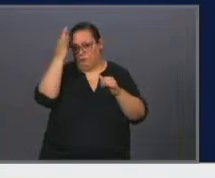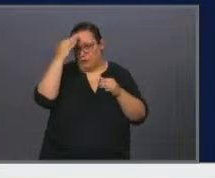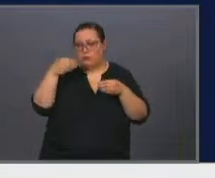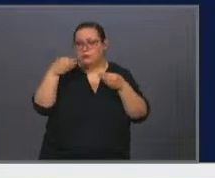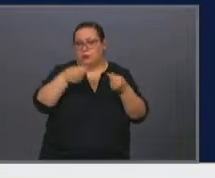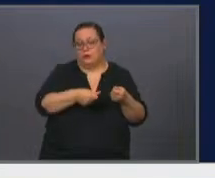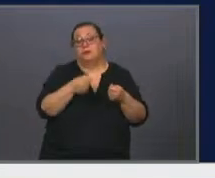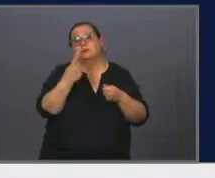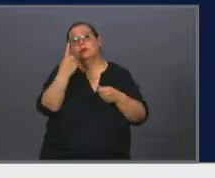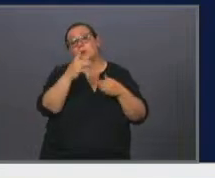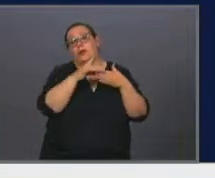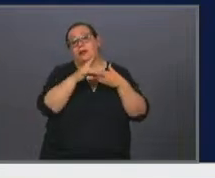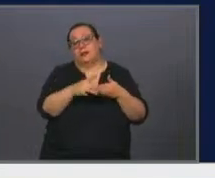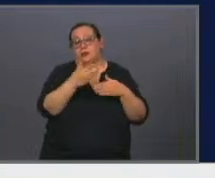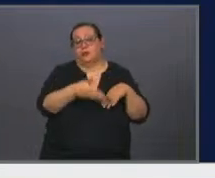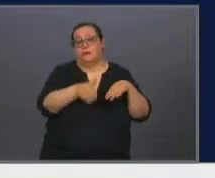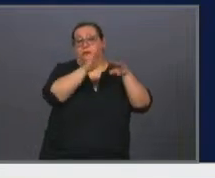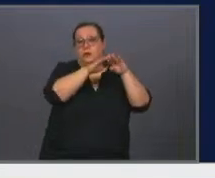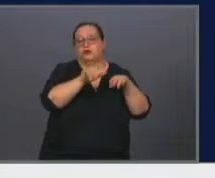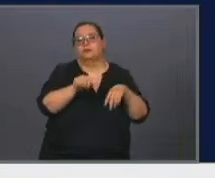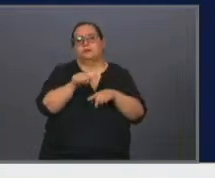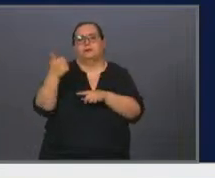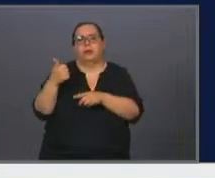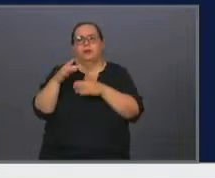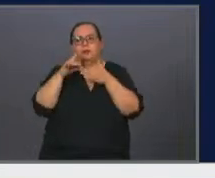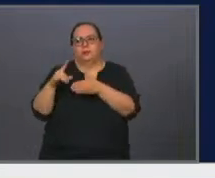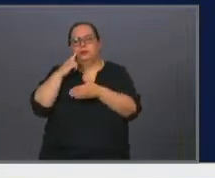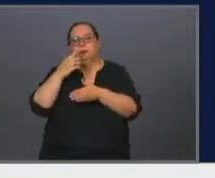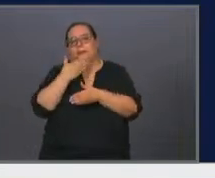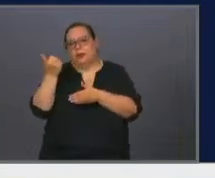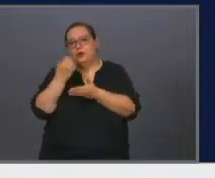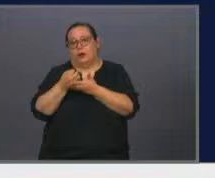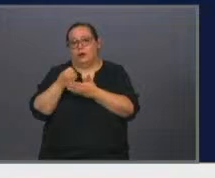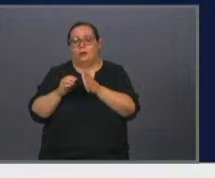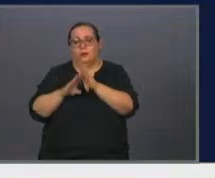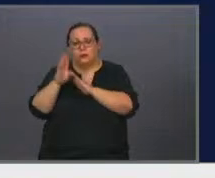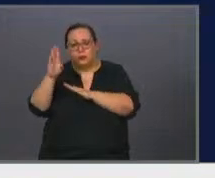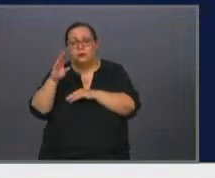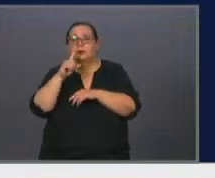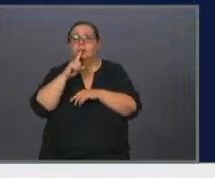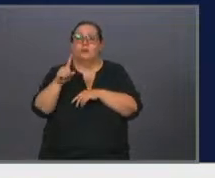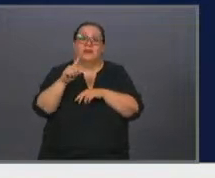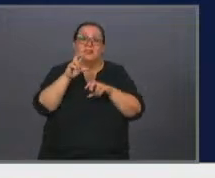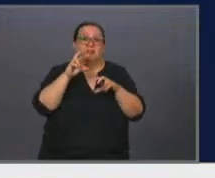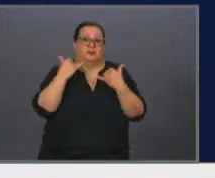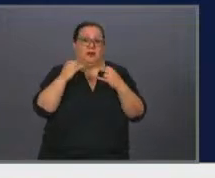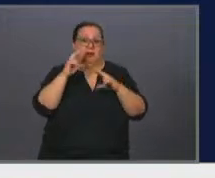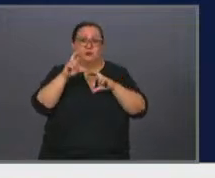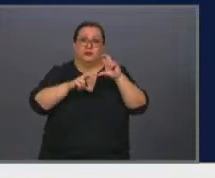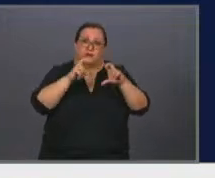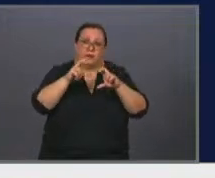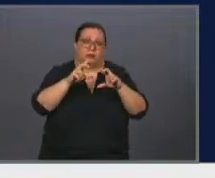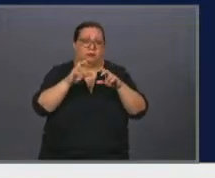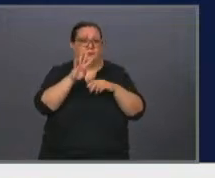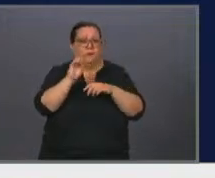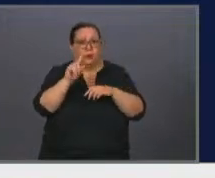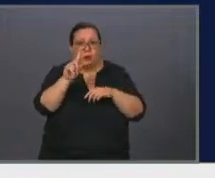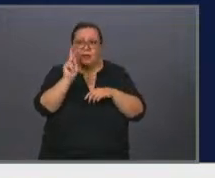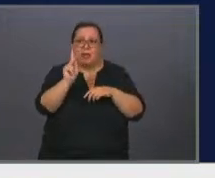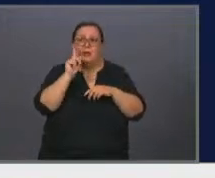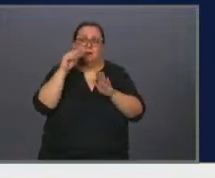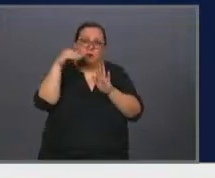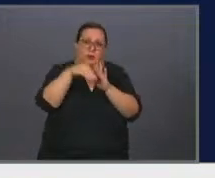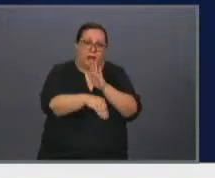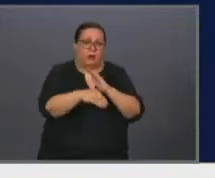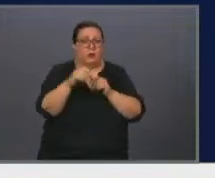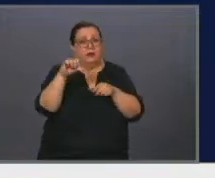to inflation, and one has led to better economic growth. The stock market, everybody's 401ks are down. Gas prices are wild right now. We're